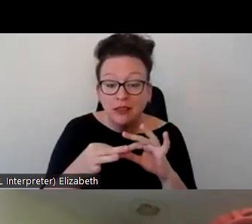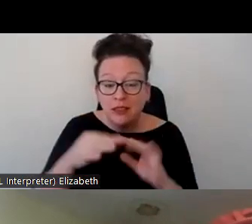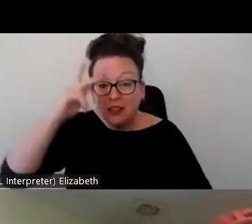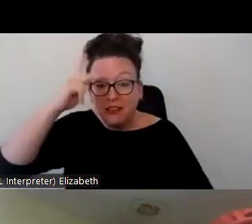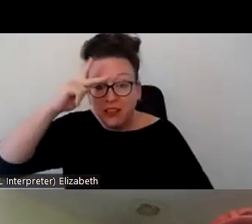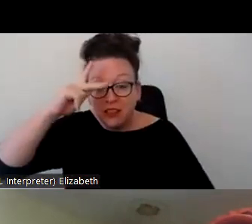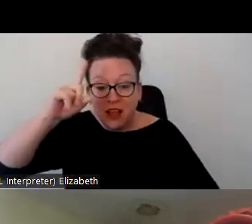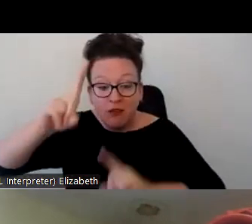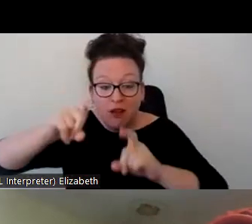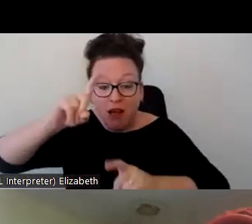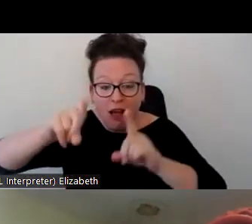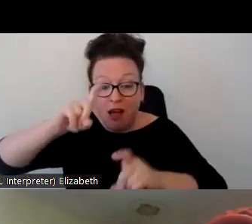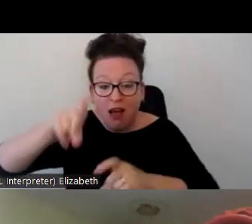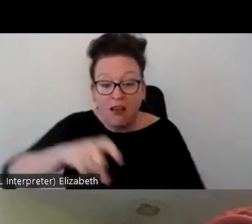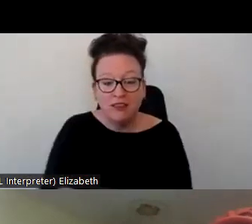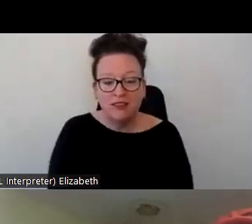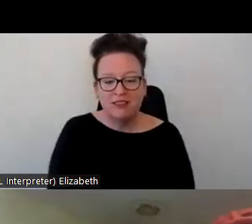inquiries?